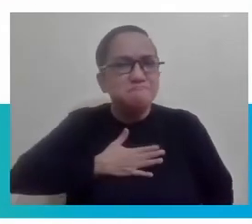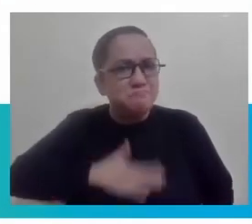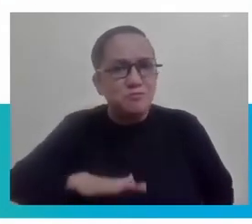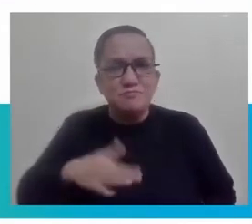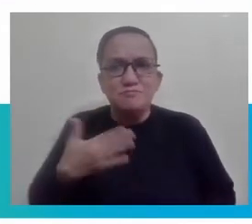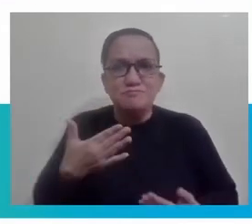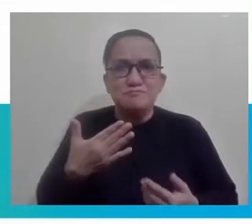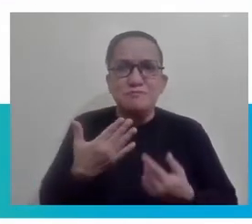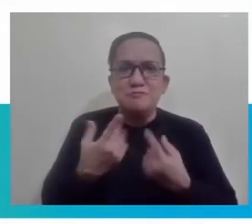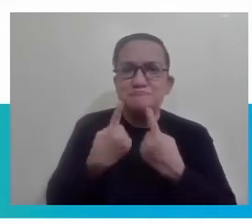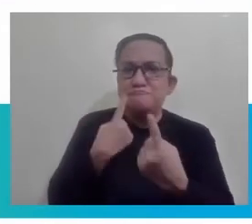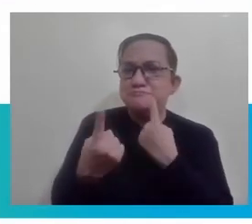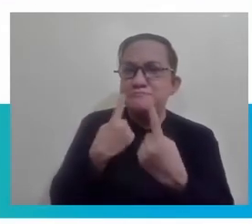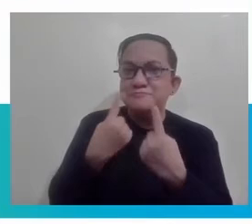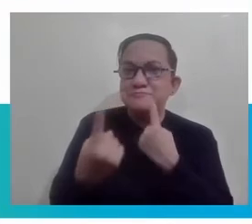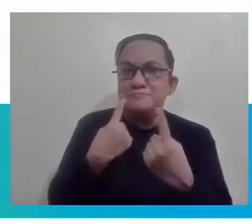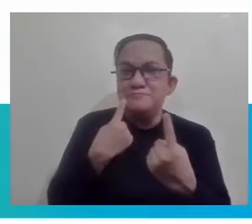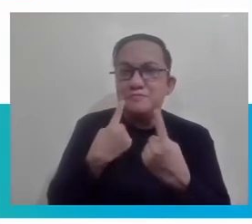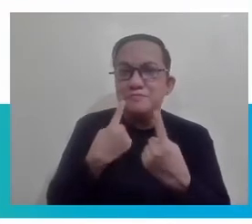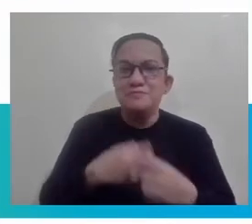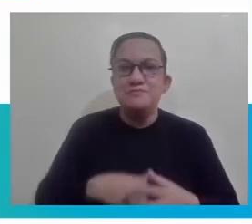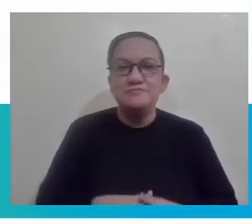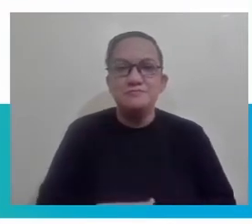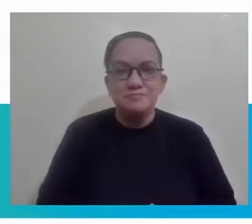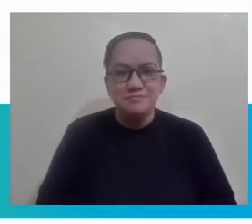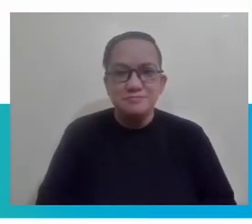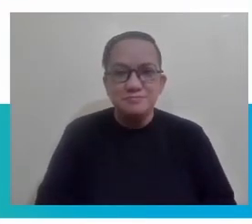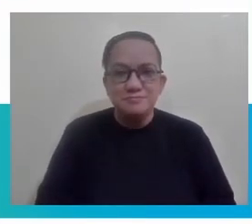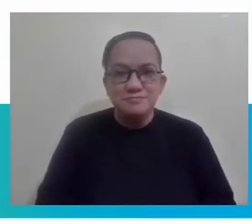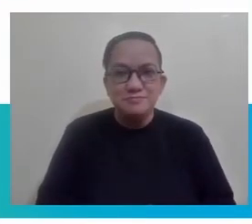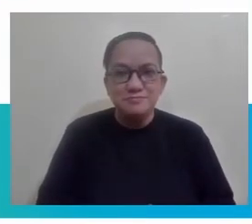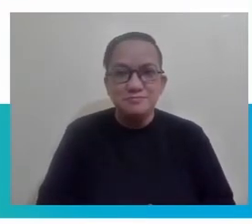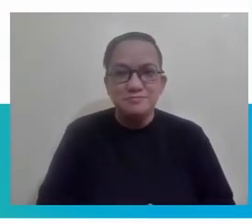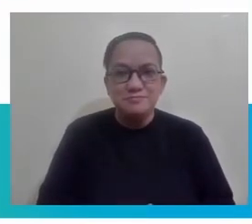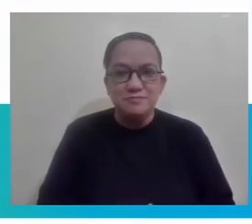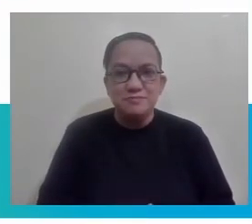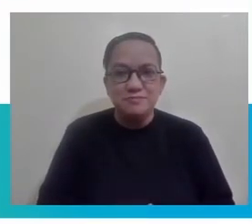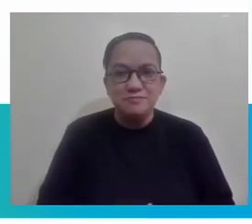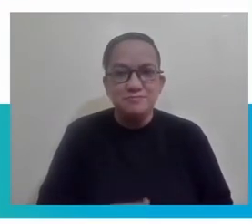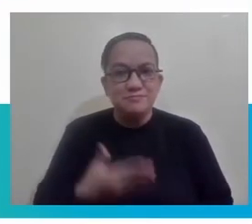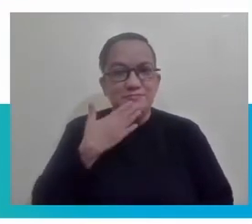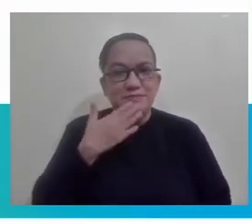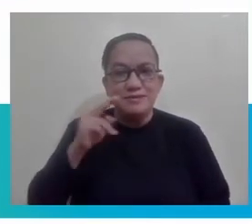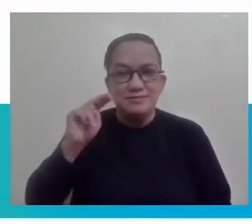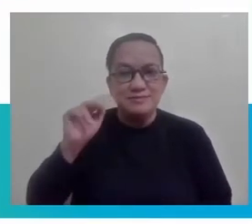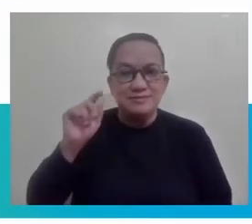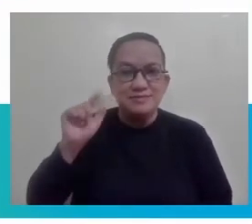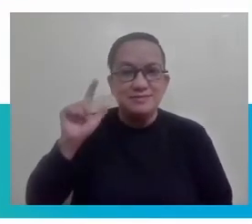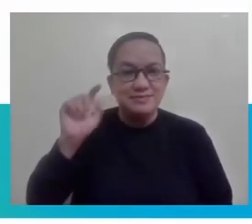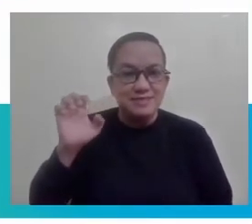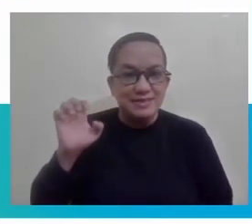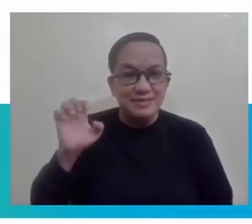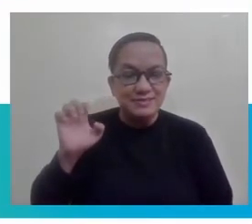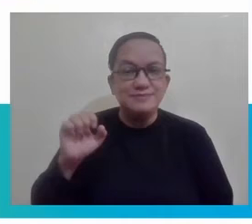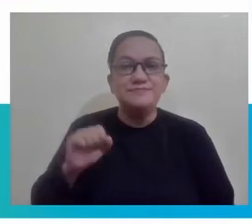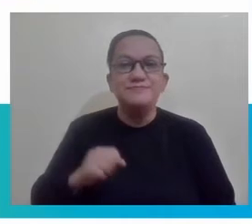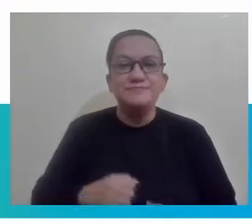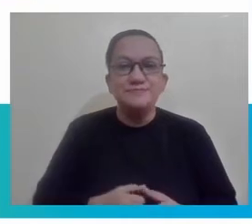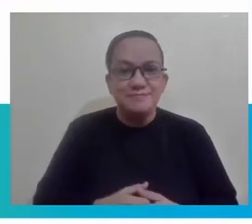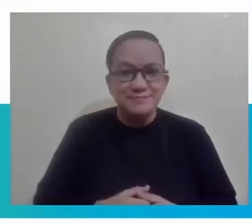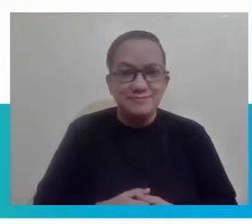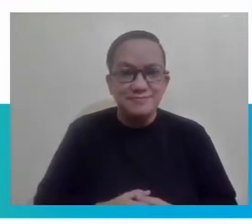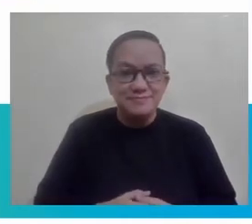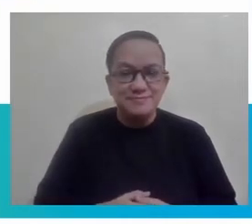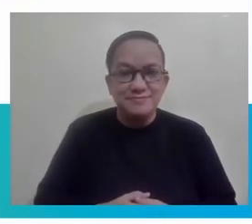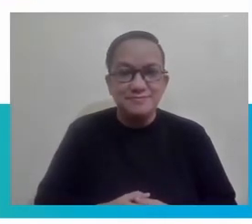Thank you, Natalie. Thank you. I think, first of all, I would like to stress that I sort of